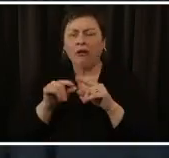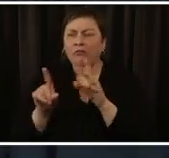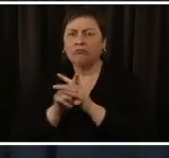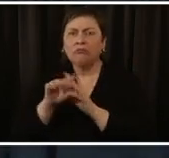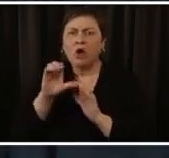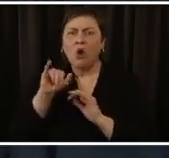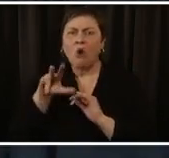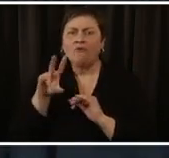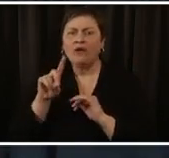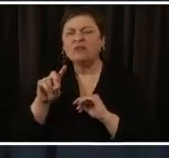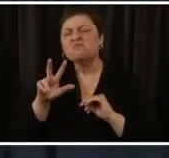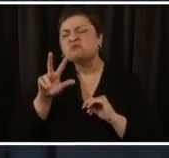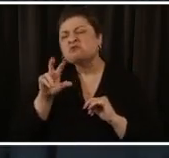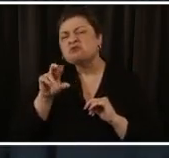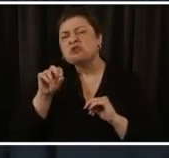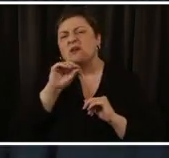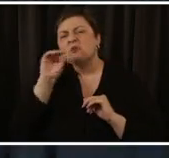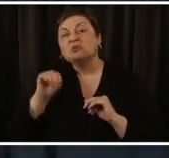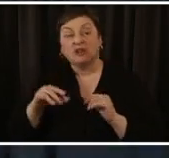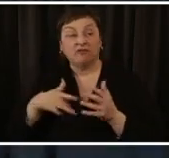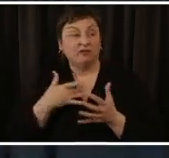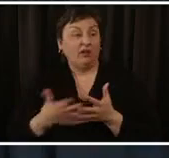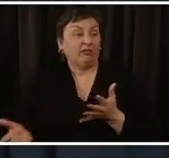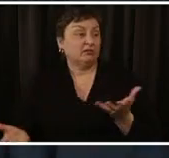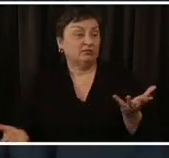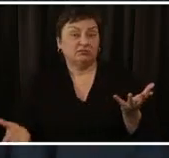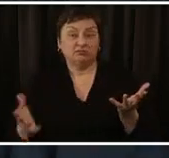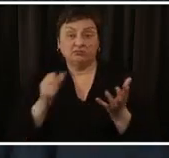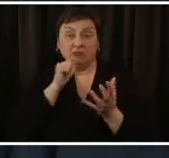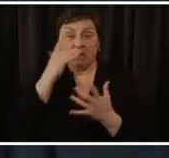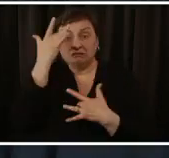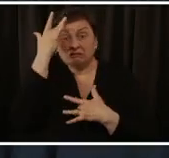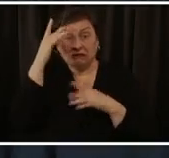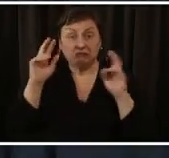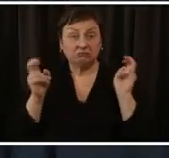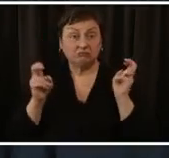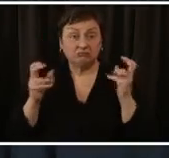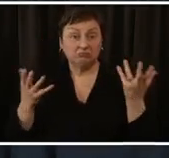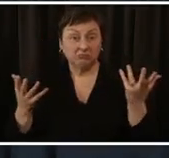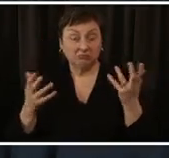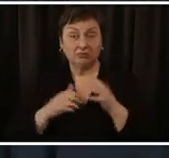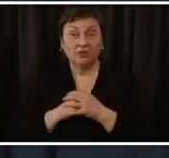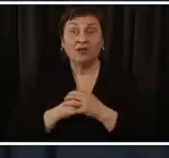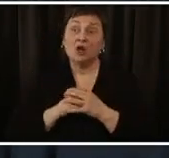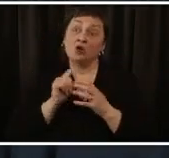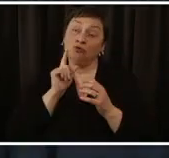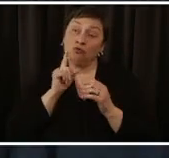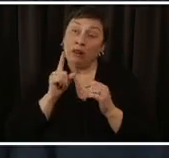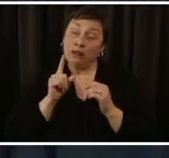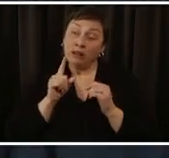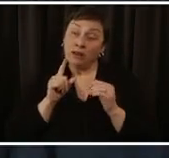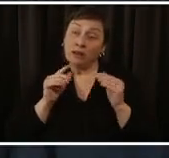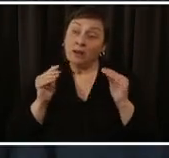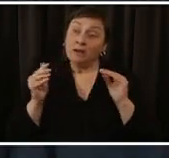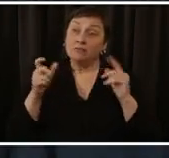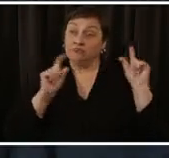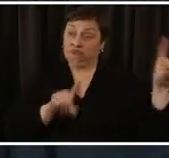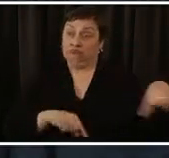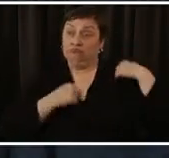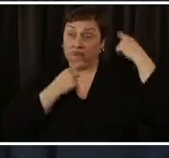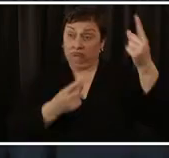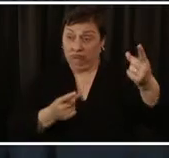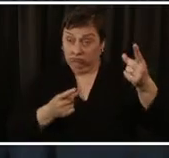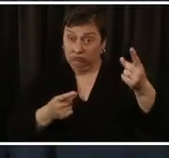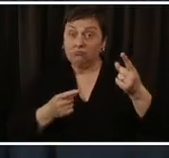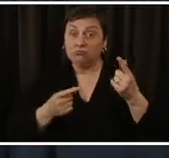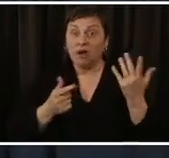national percentage of breakthrough cases, of asymptomatic cases that are reported. That's typically about 15% throughout the pandemic. And so it